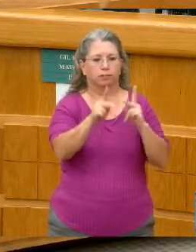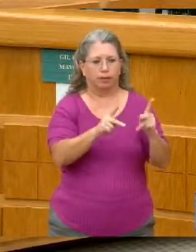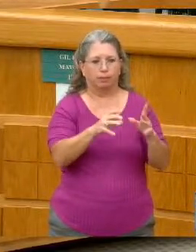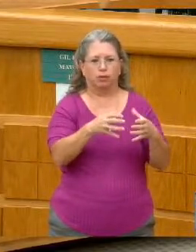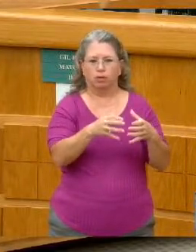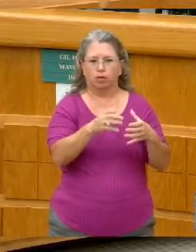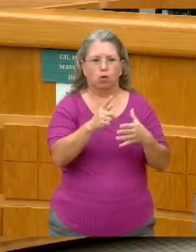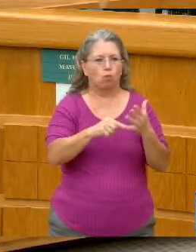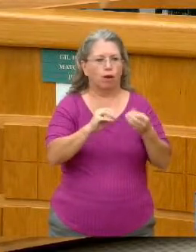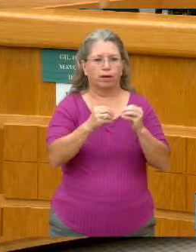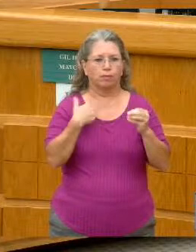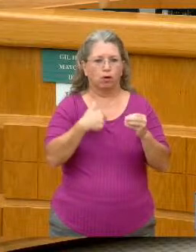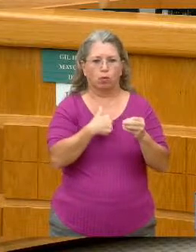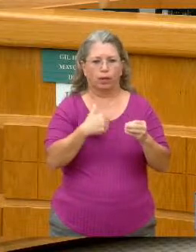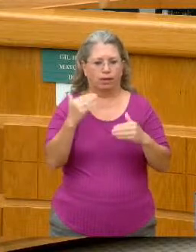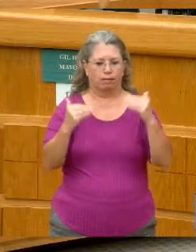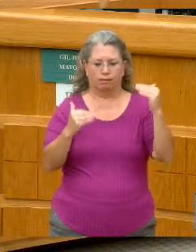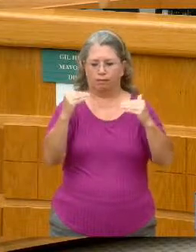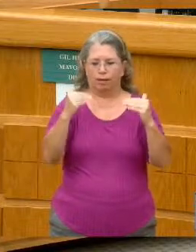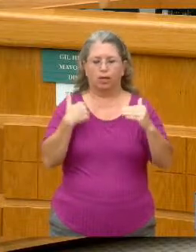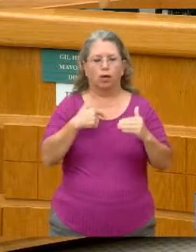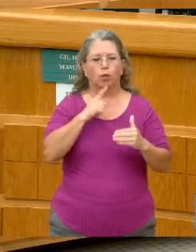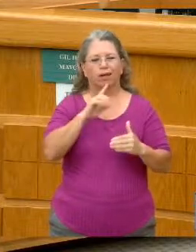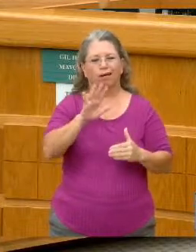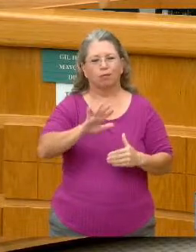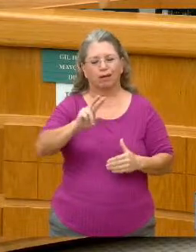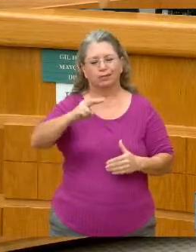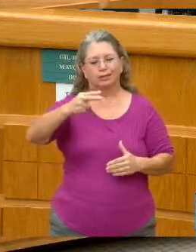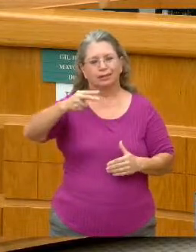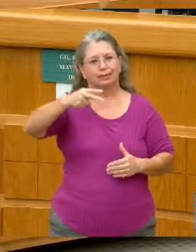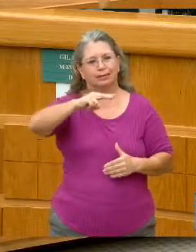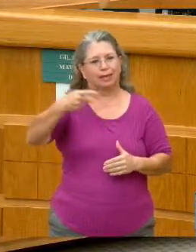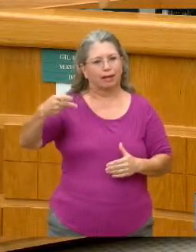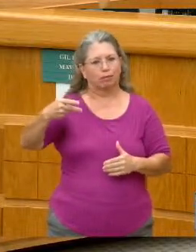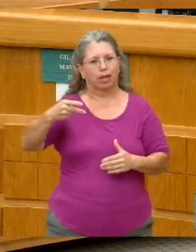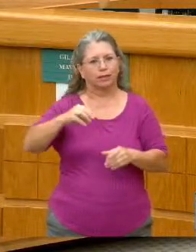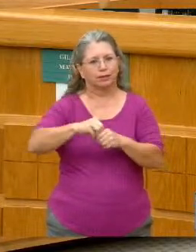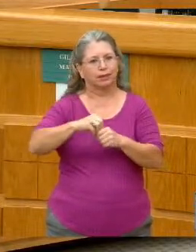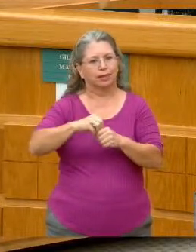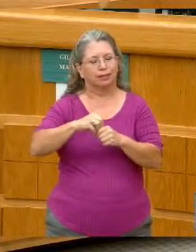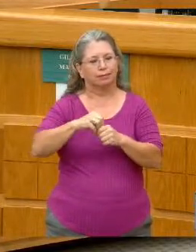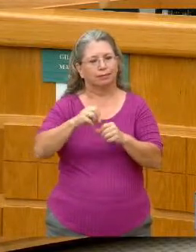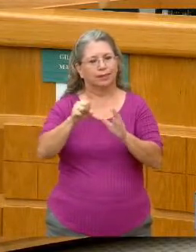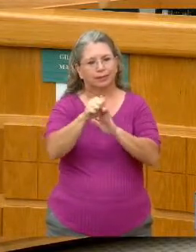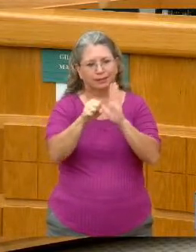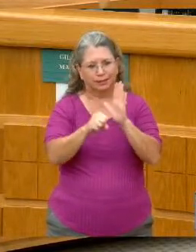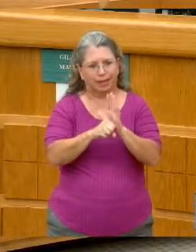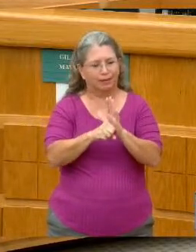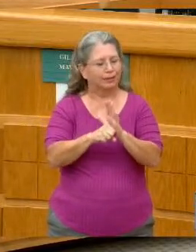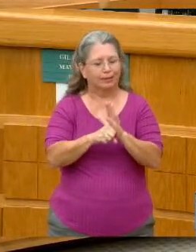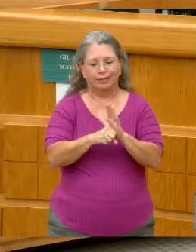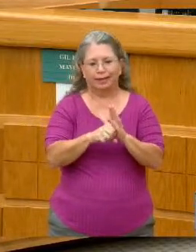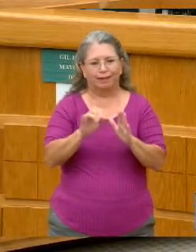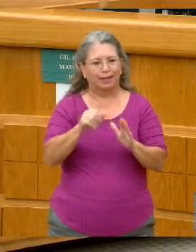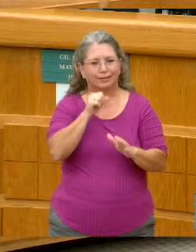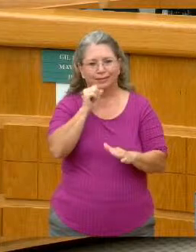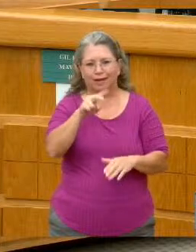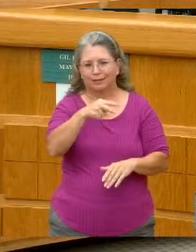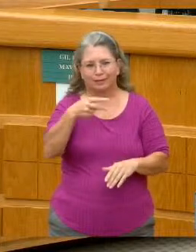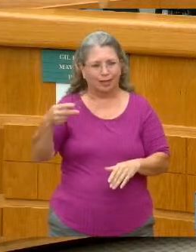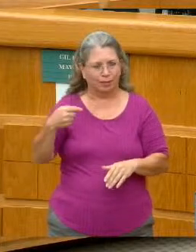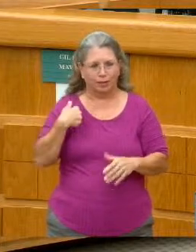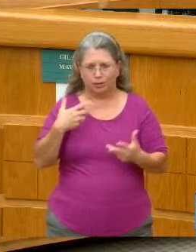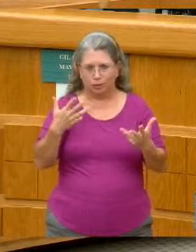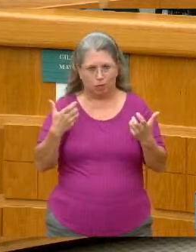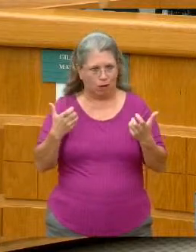Right now, we're around second place in the state, and this is not a good second place. This is the second place that we don't want to be in.